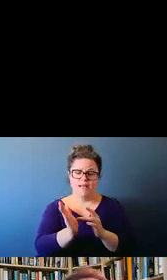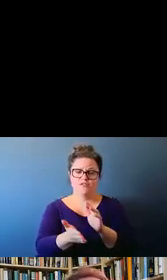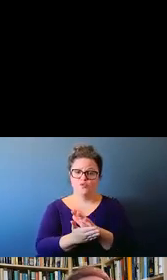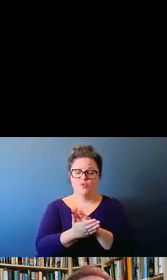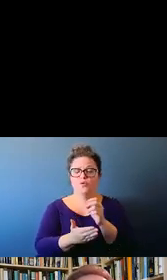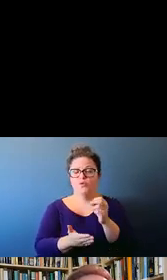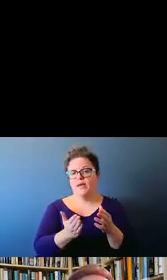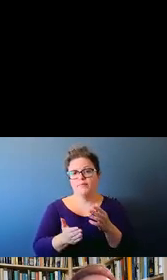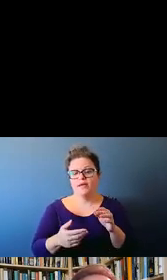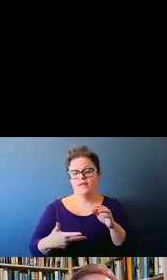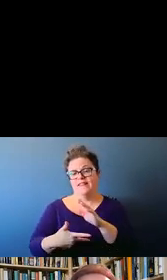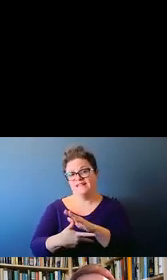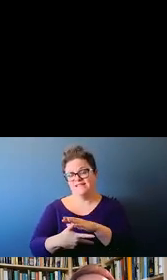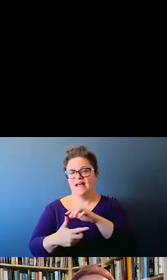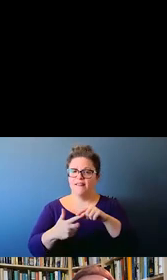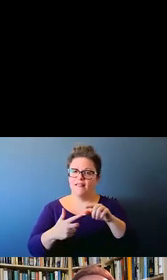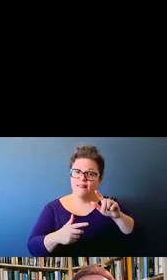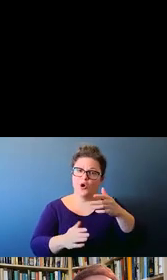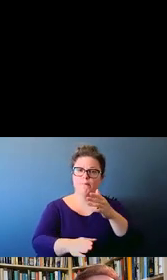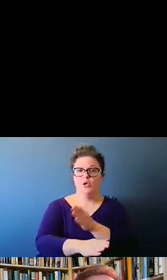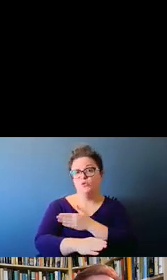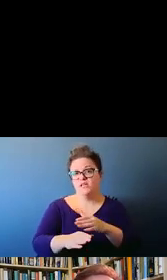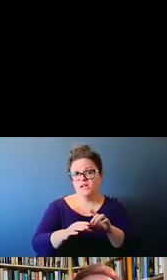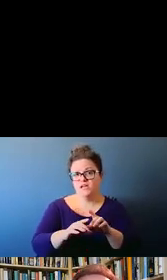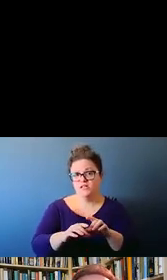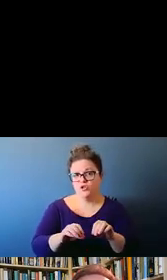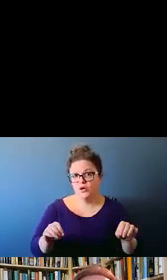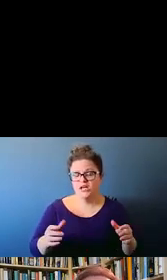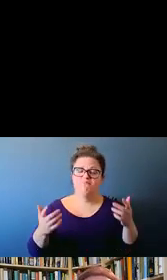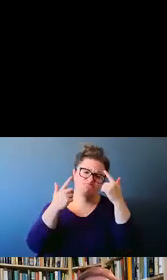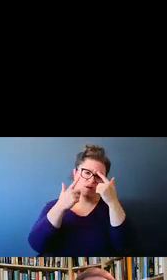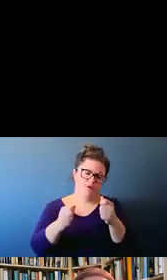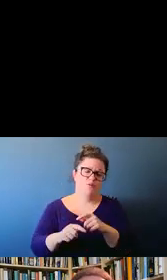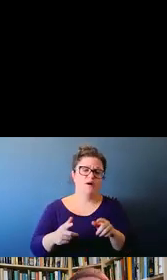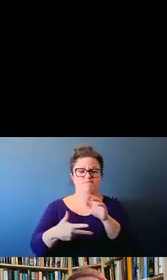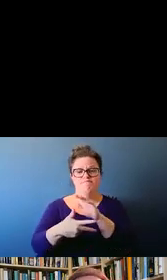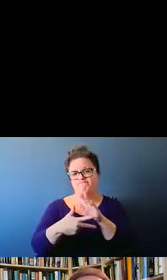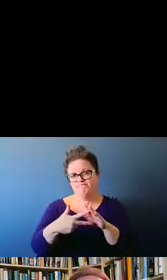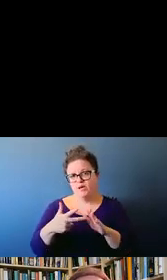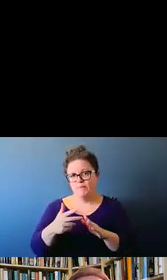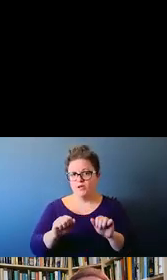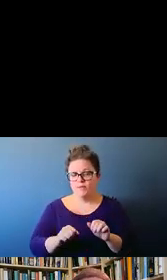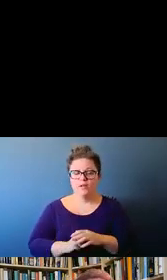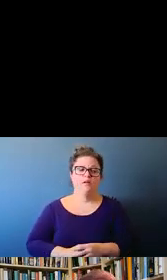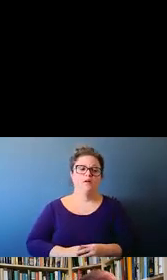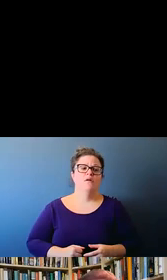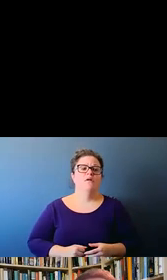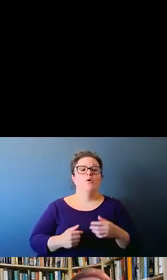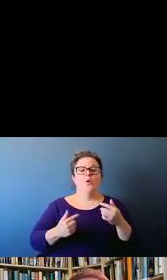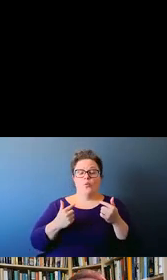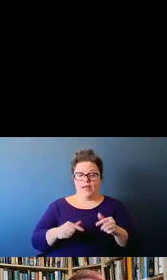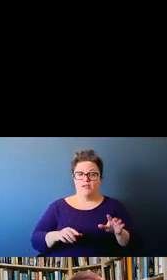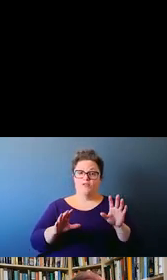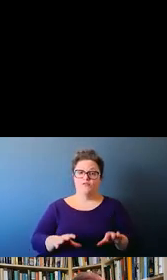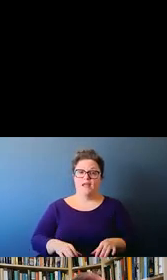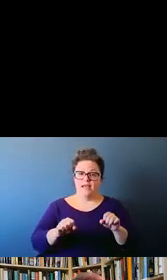afterwards. All of these things are possible by starting in the Faculty of Arts. And once you've taken some of the courses that we offer